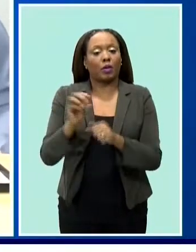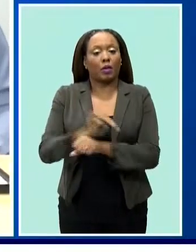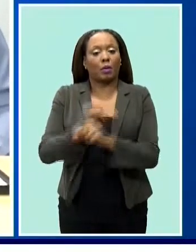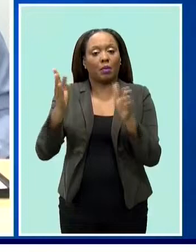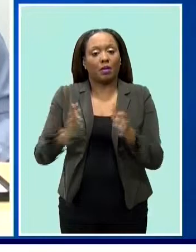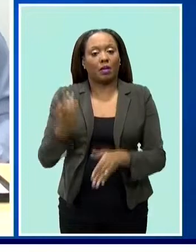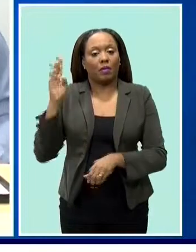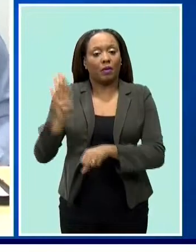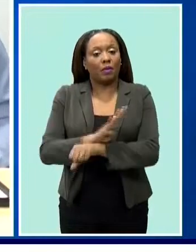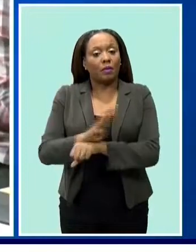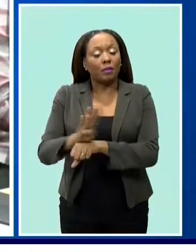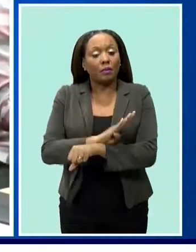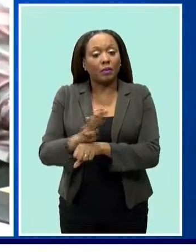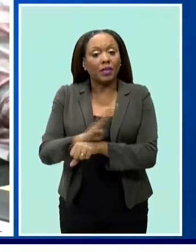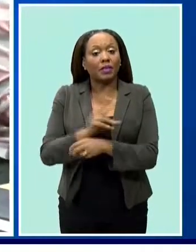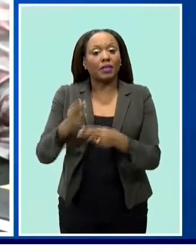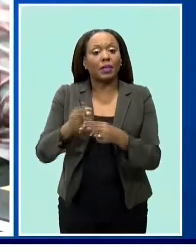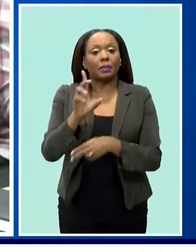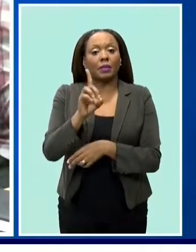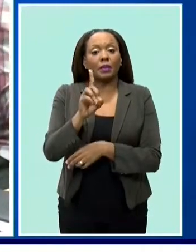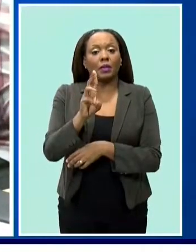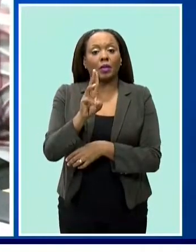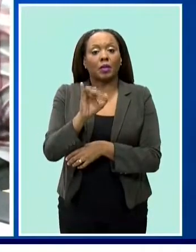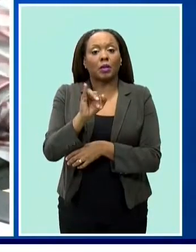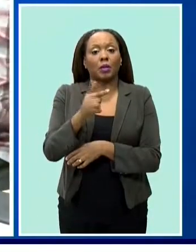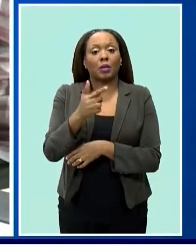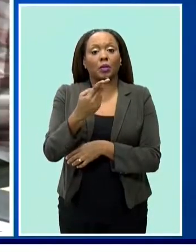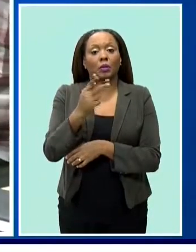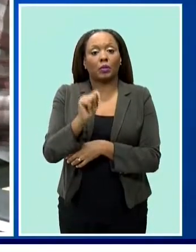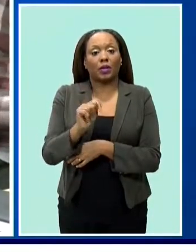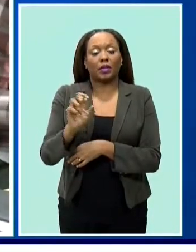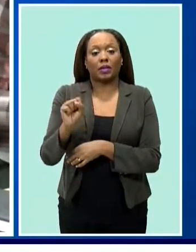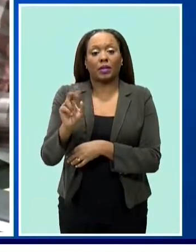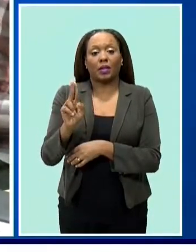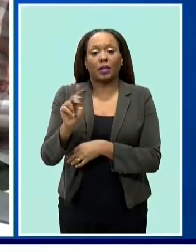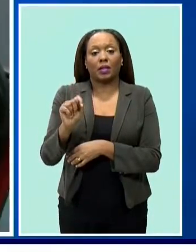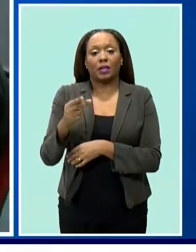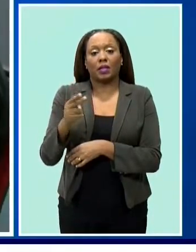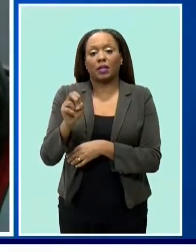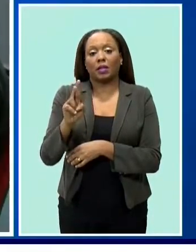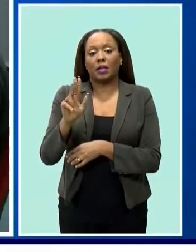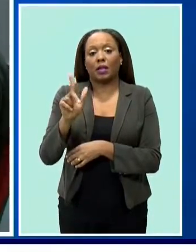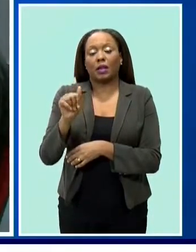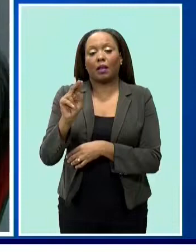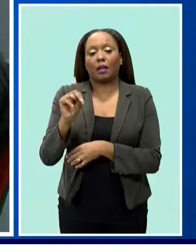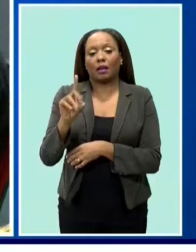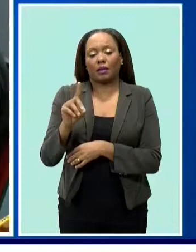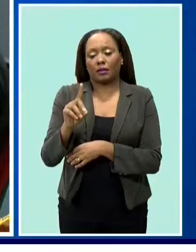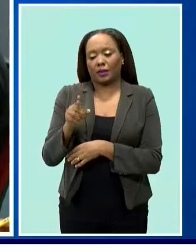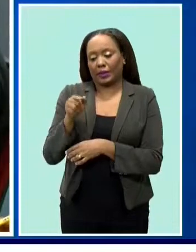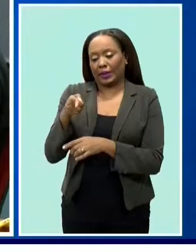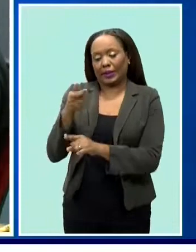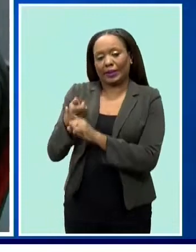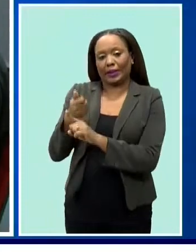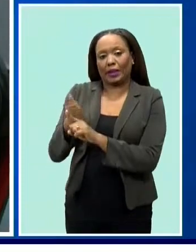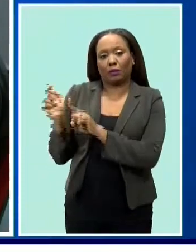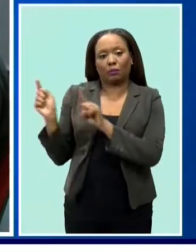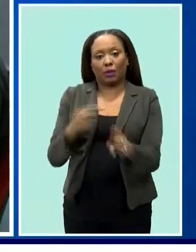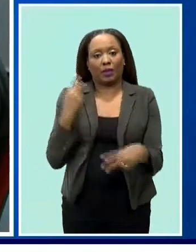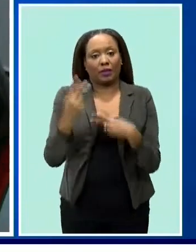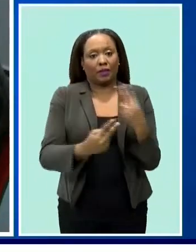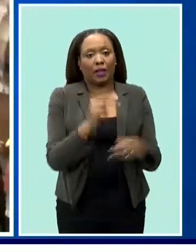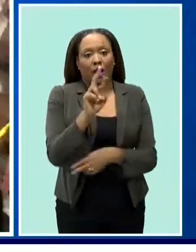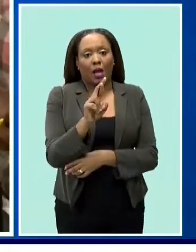as Commerce Minister Dwight Sutherland and senior officials from his ministry paid a courtesy call at Rubis's West Indies headquarters in